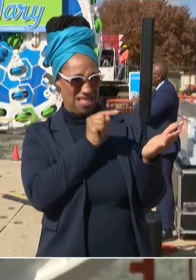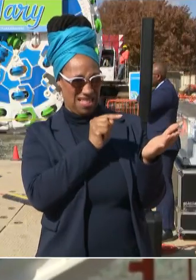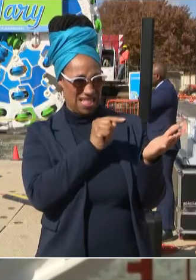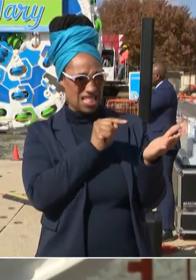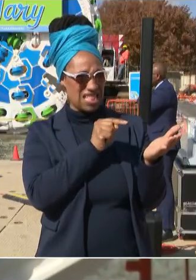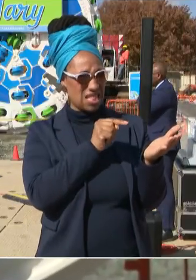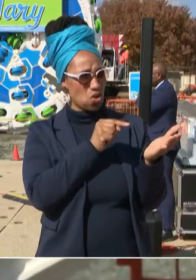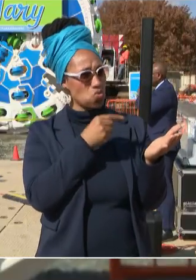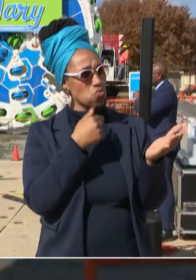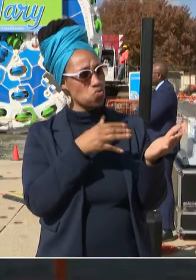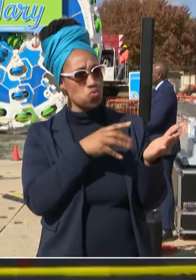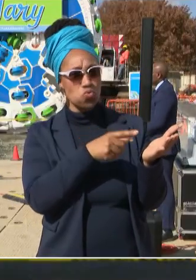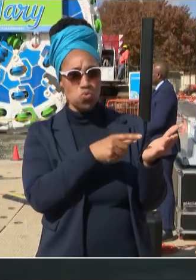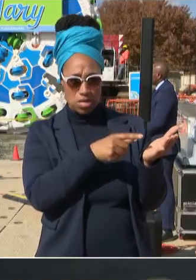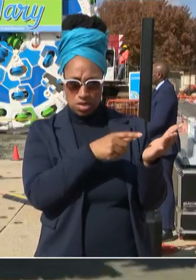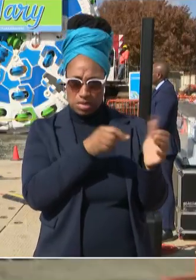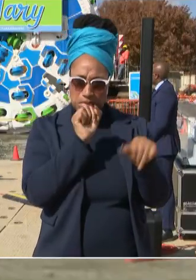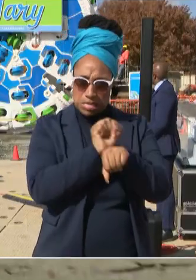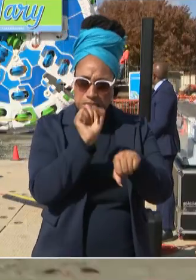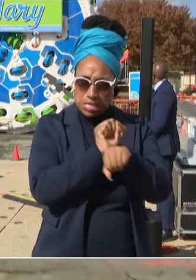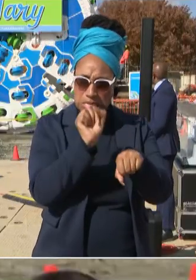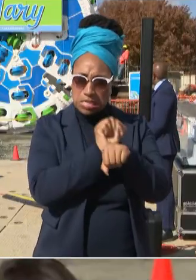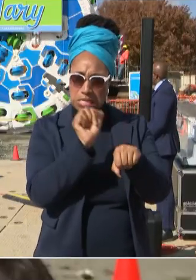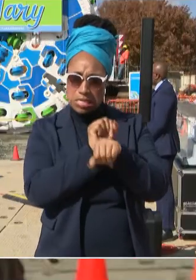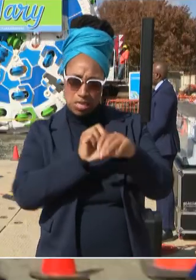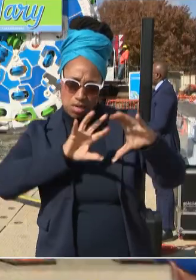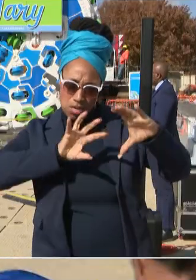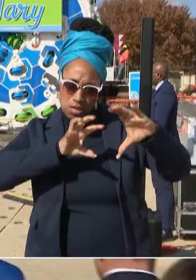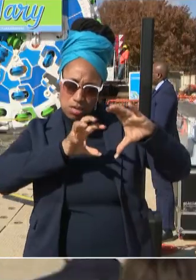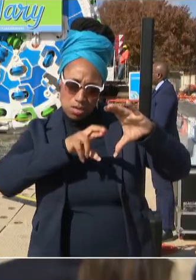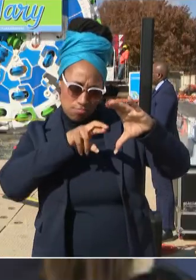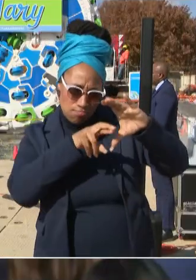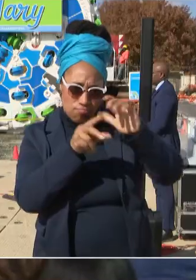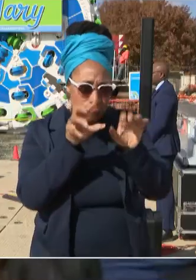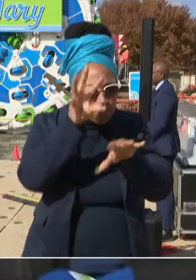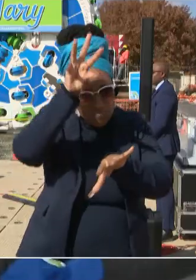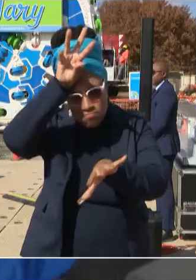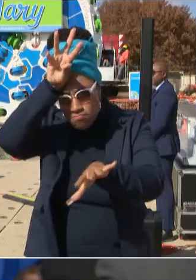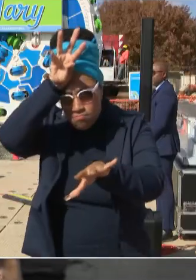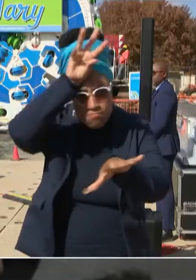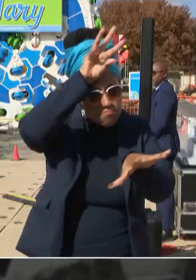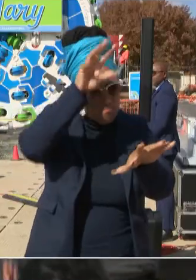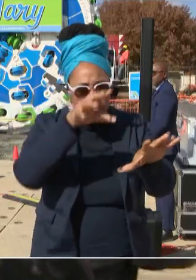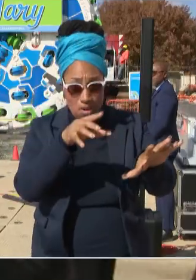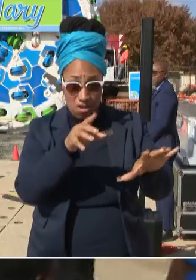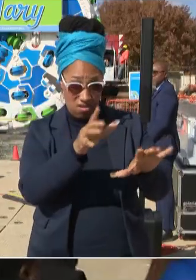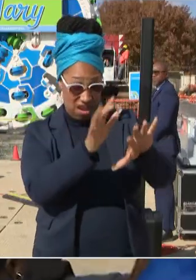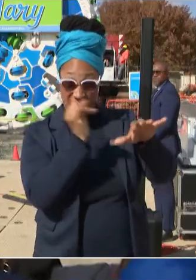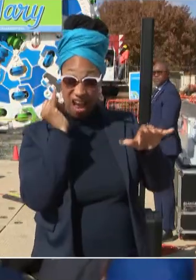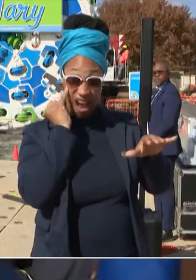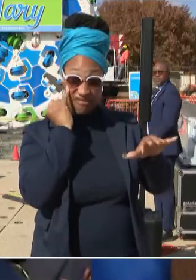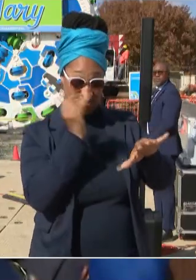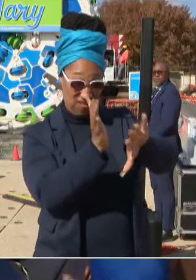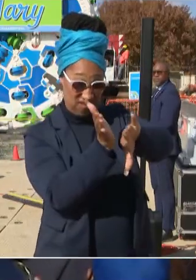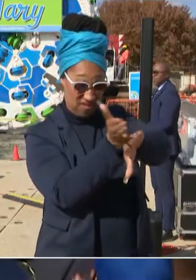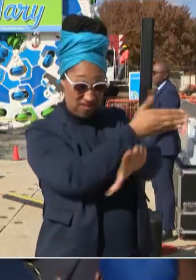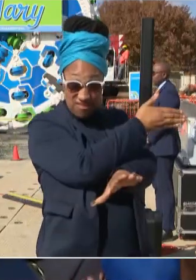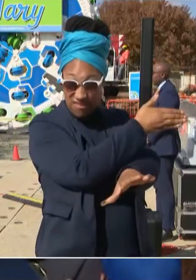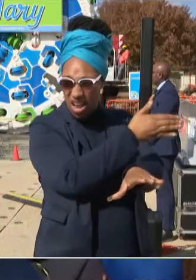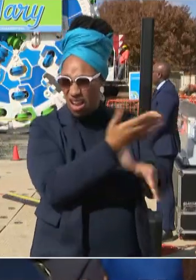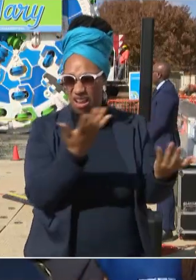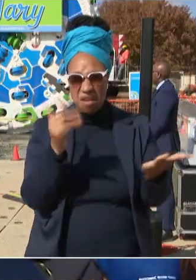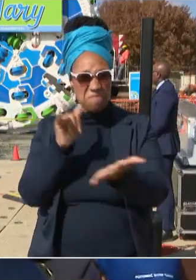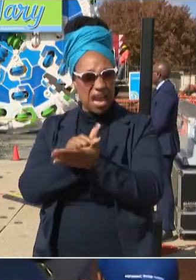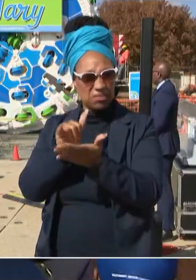tunnel boring machine. And without you, we would not be able to get this done either. So I want to thank each and every one of you for what you do every day. Thank you.